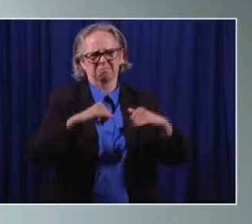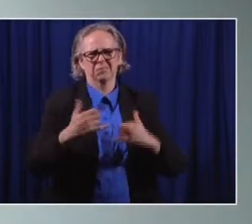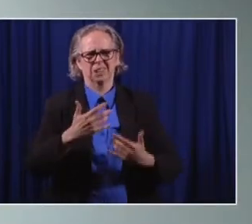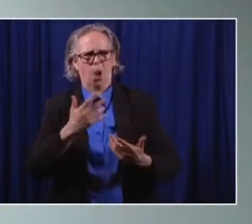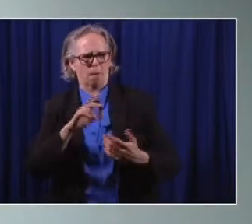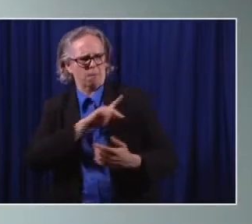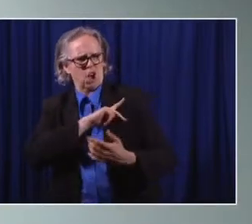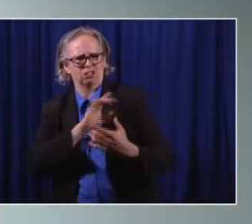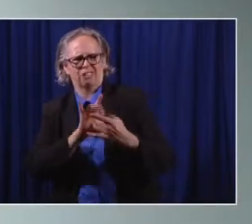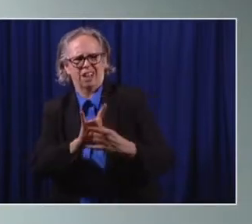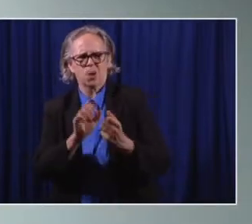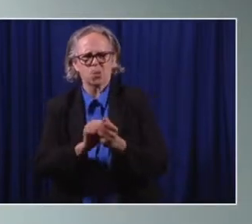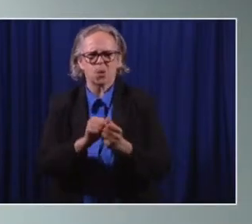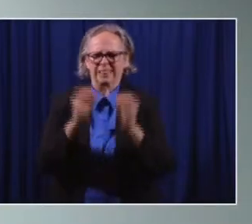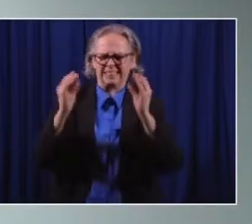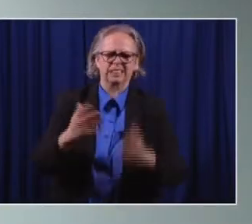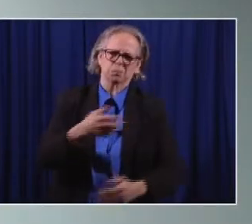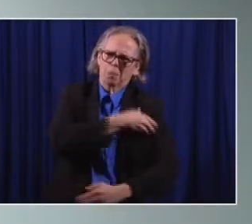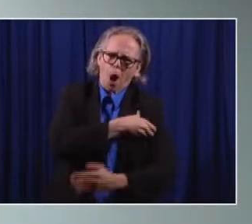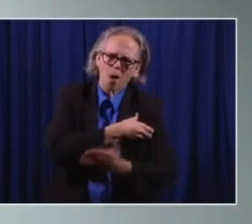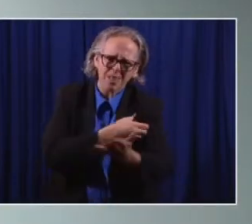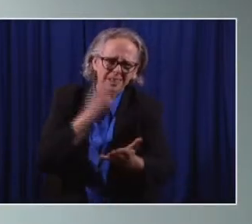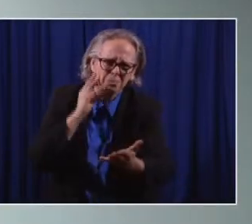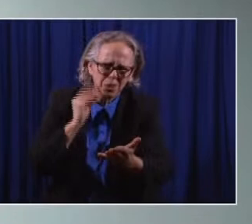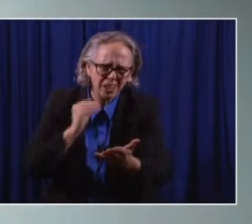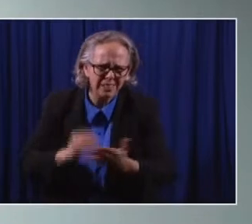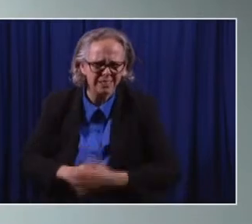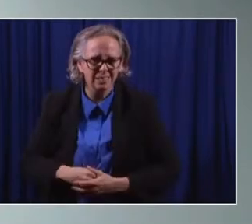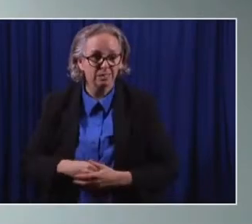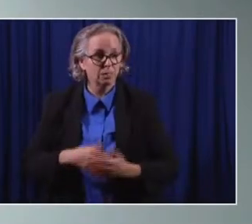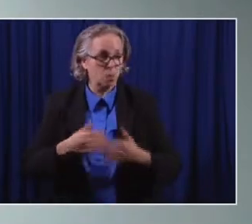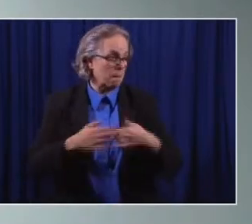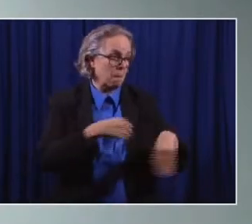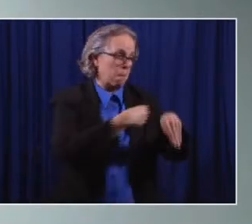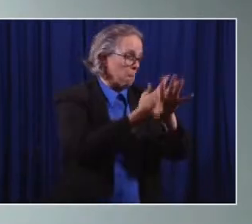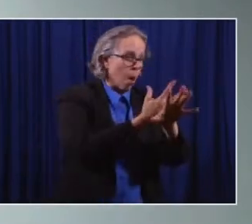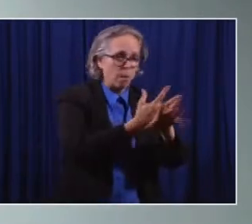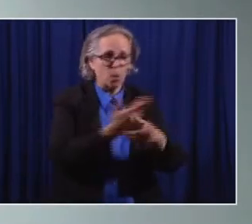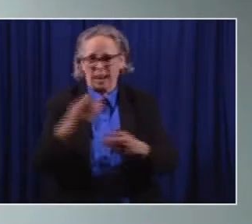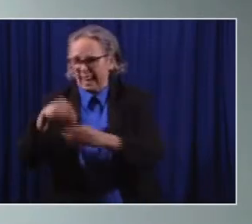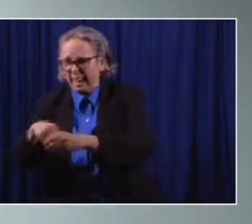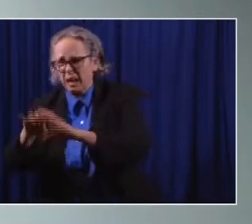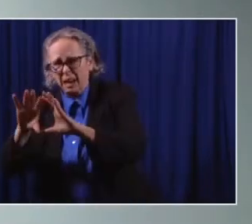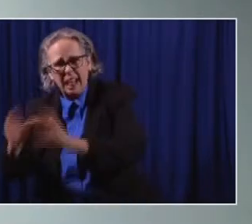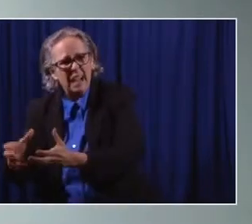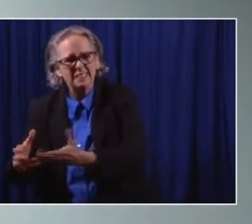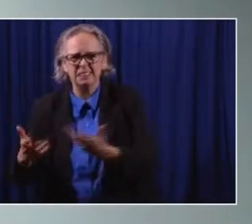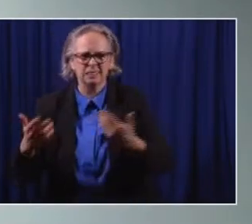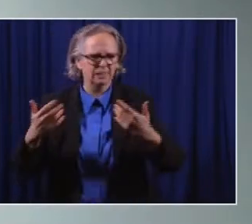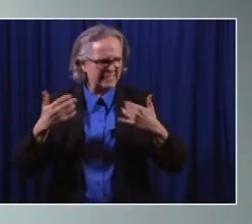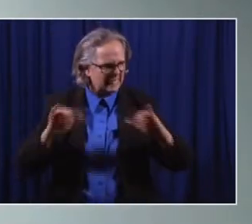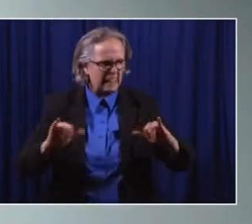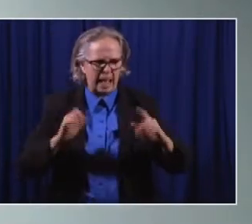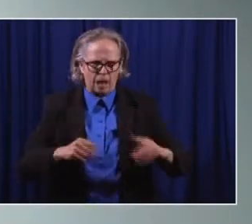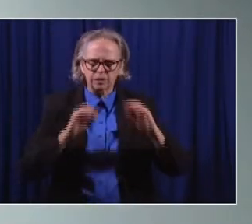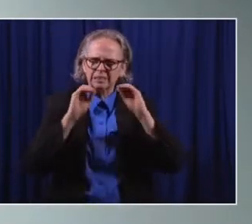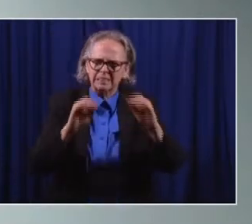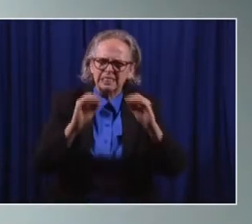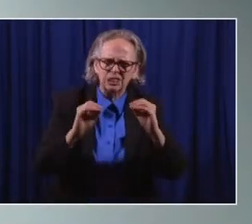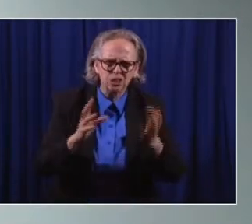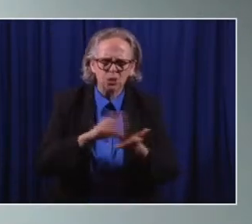have to move our students forward no matter if they're remote or if they're in school. And our staff is doing an amazing job with